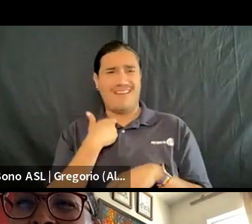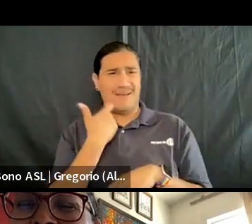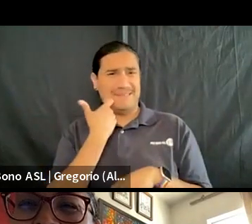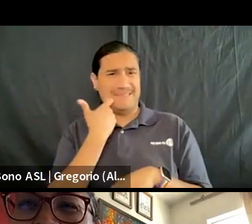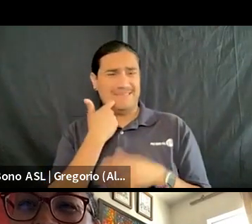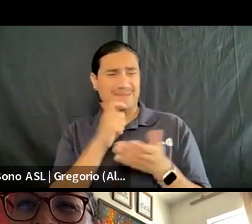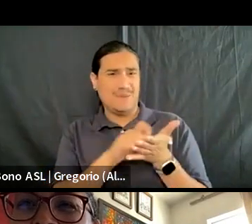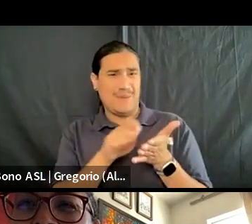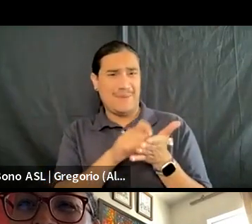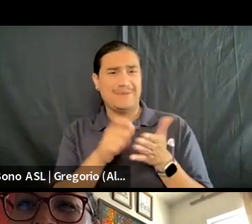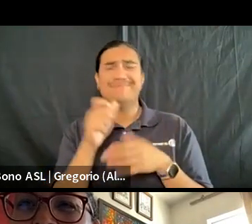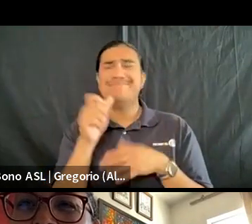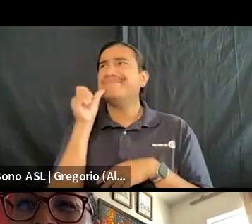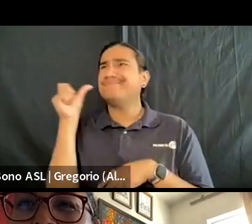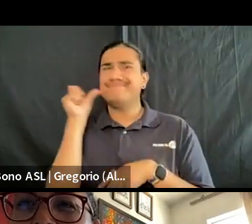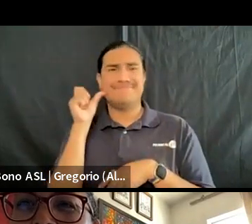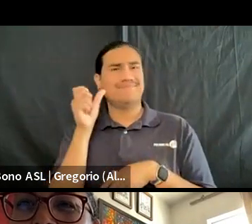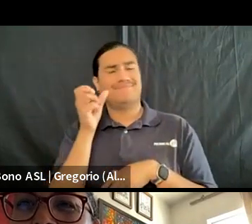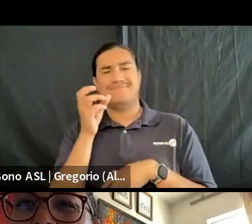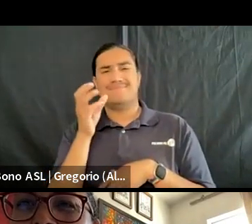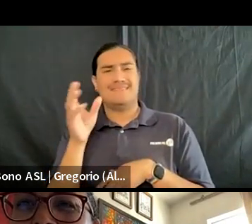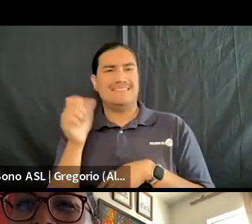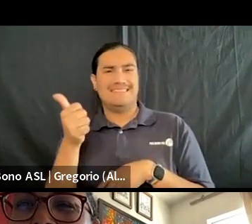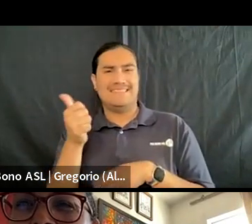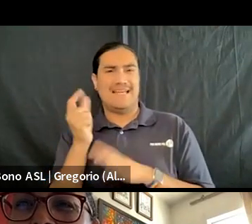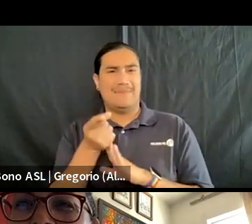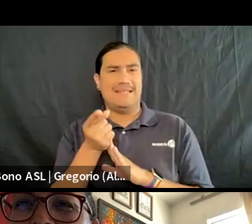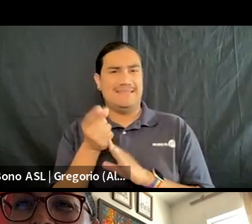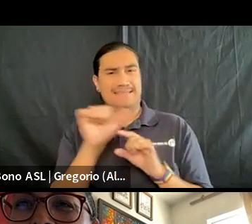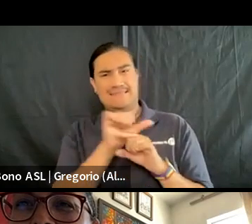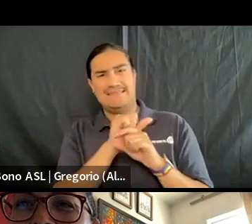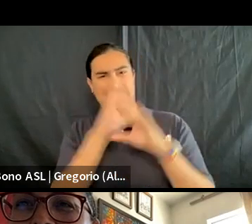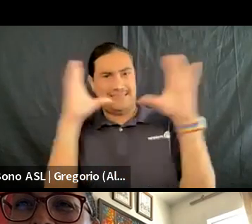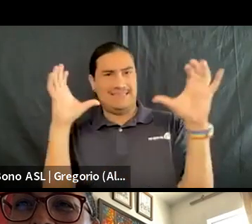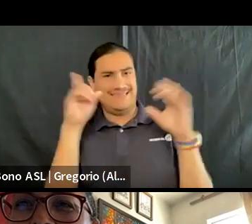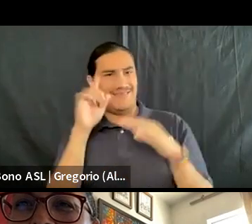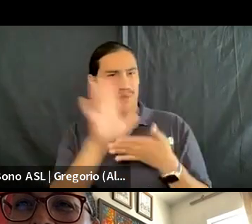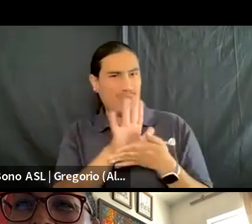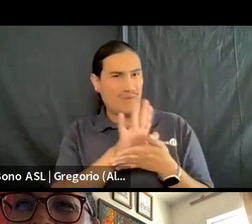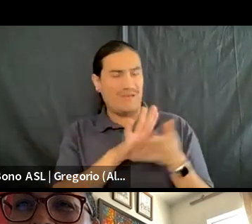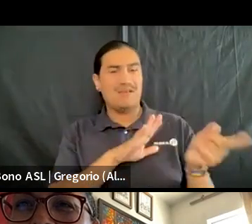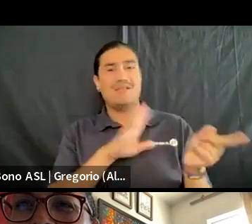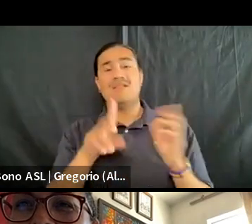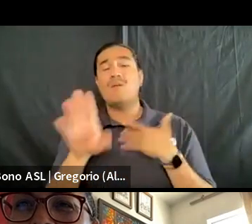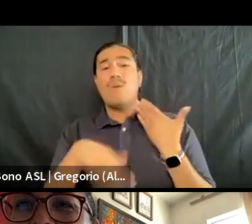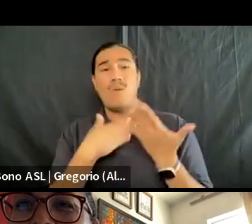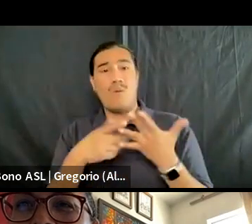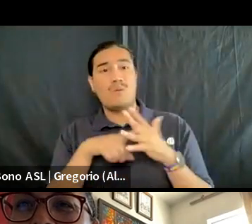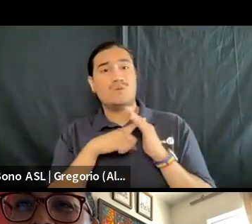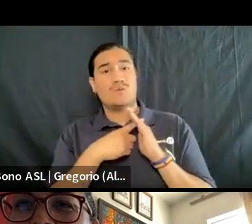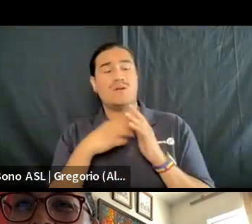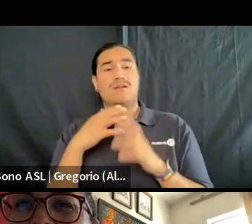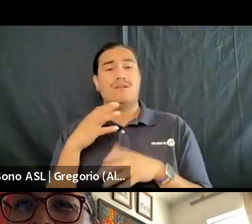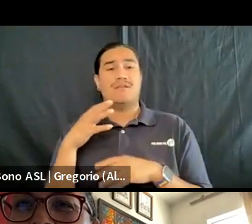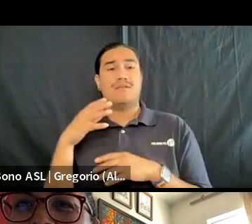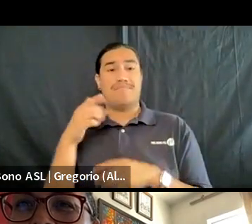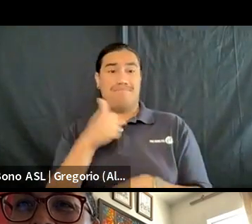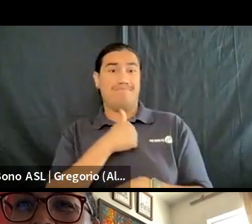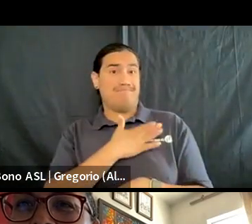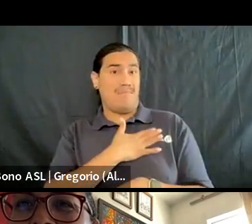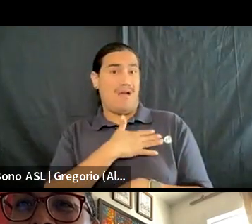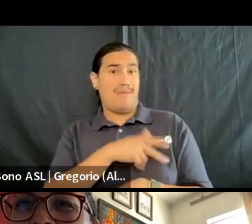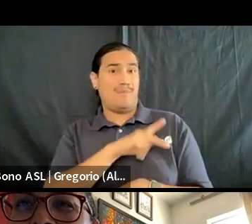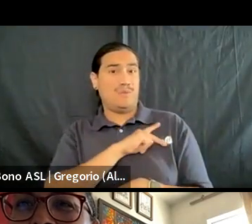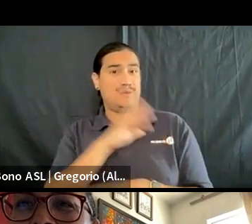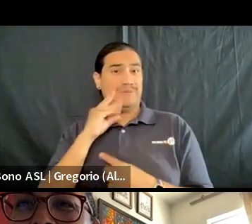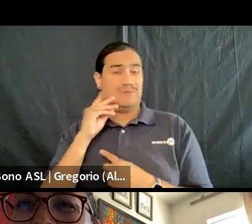wrote just the other day, like a little 10-minute scene for like a movie. And it all started on my experience